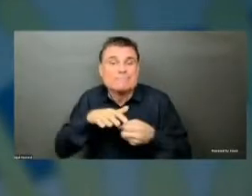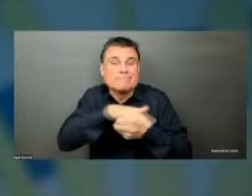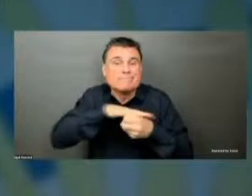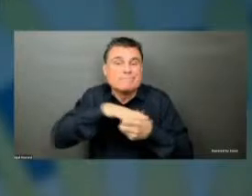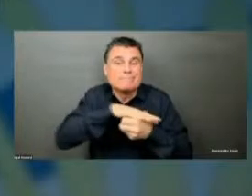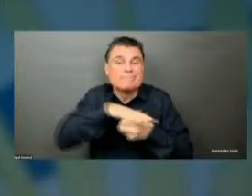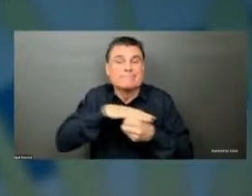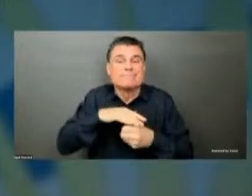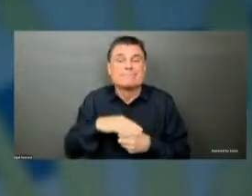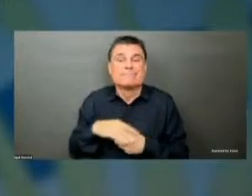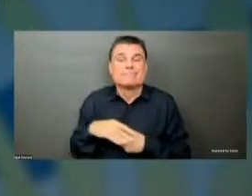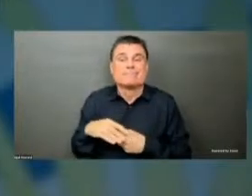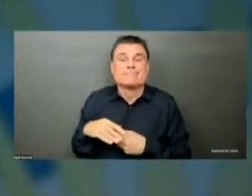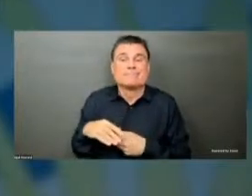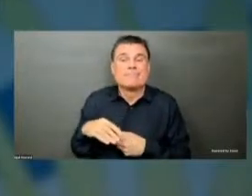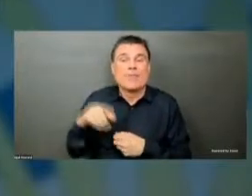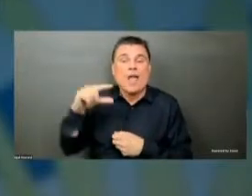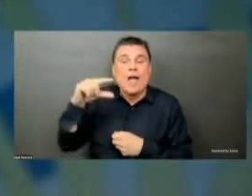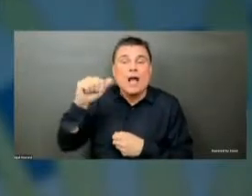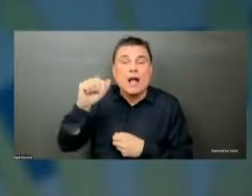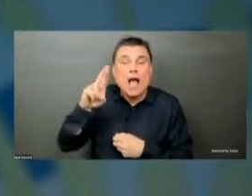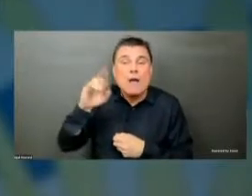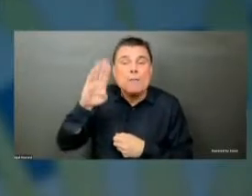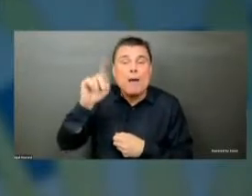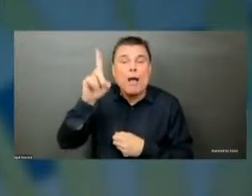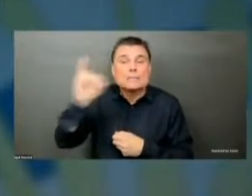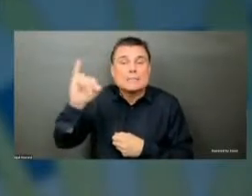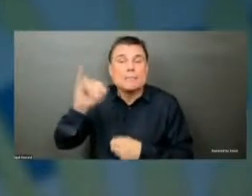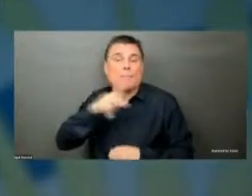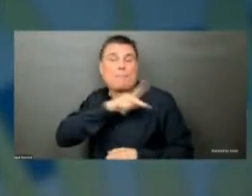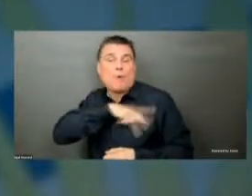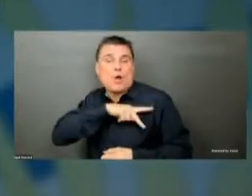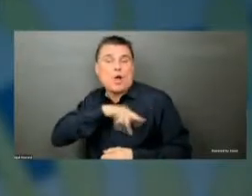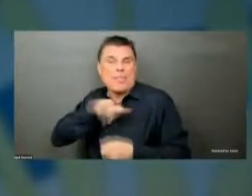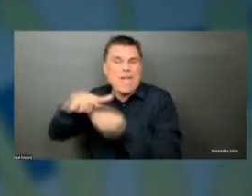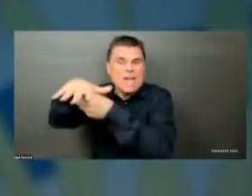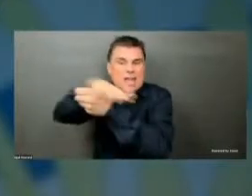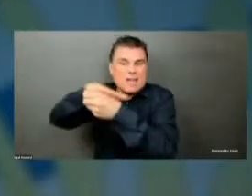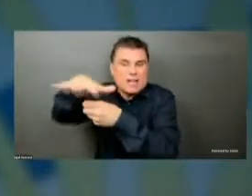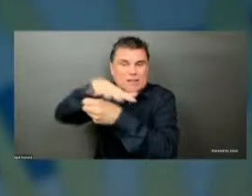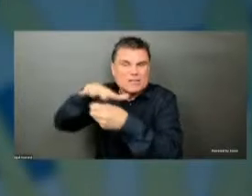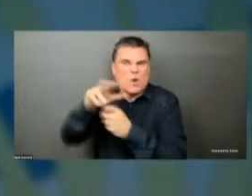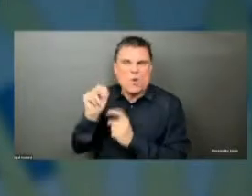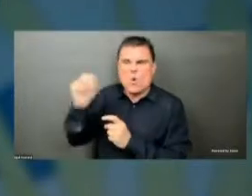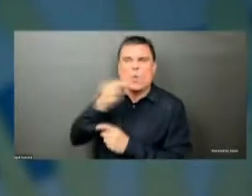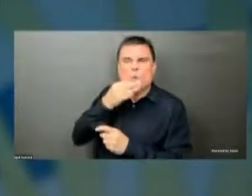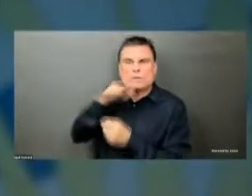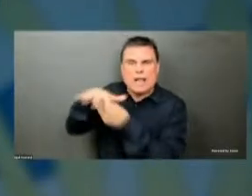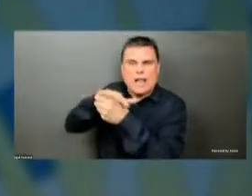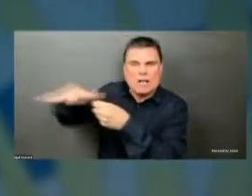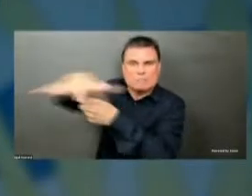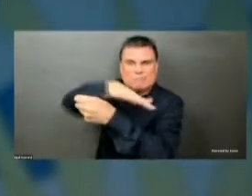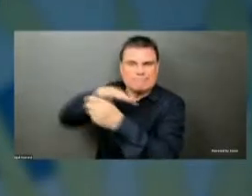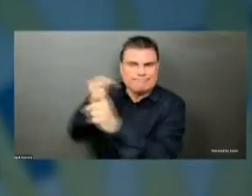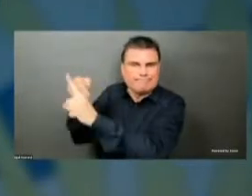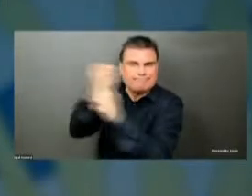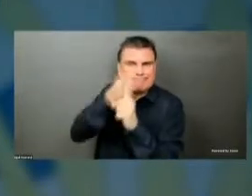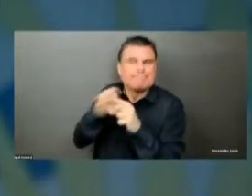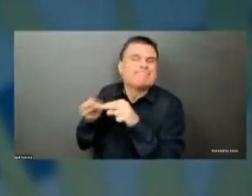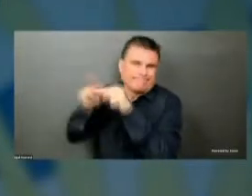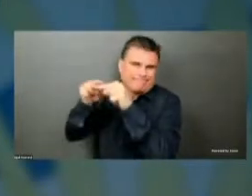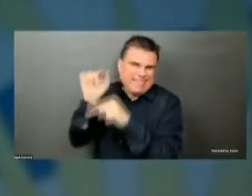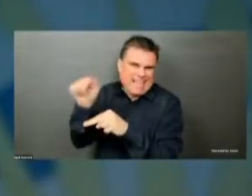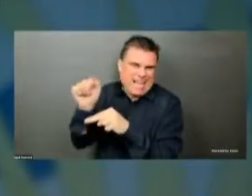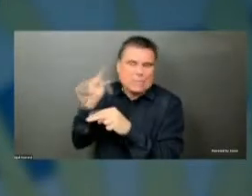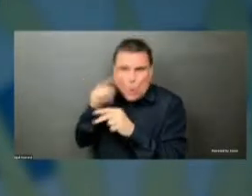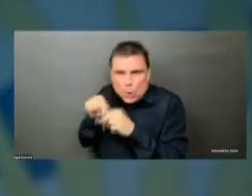Health. As I mentioned last week, we have plateaued. We've started to slowly decrease again, and that